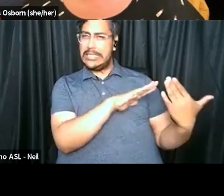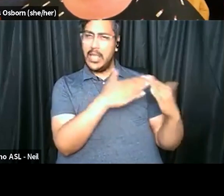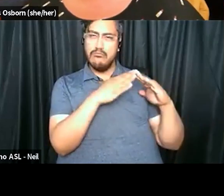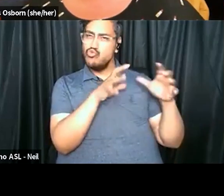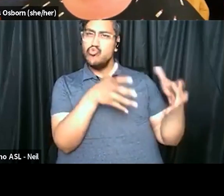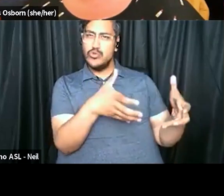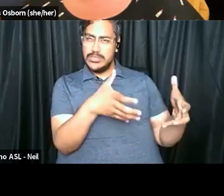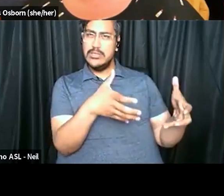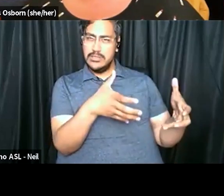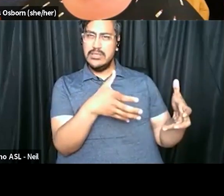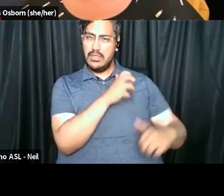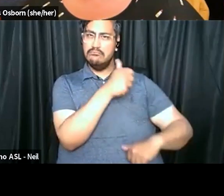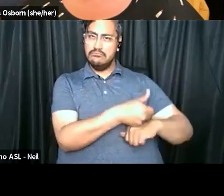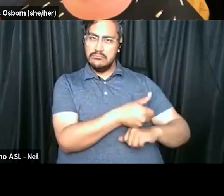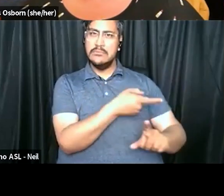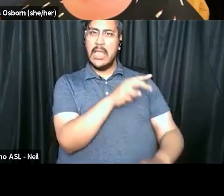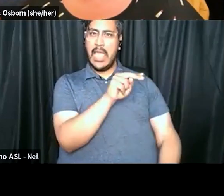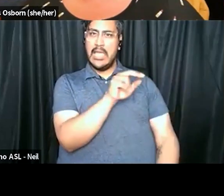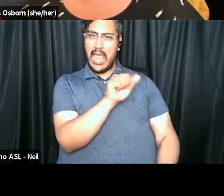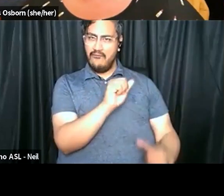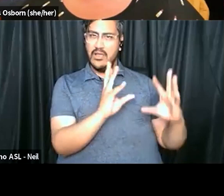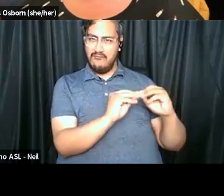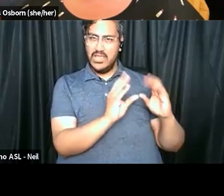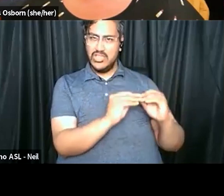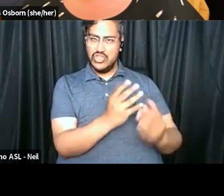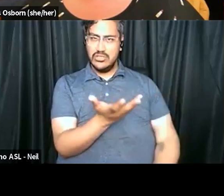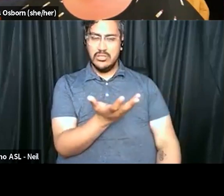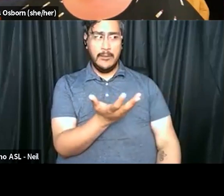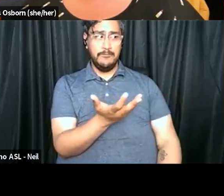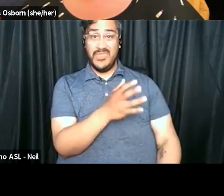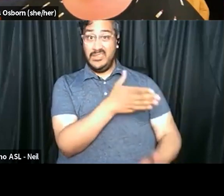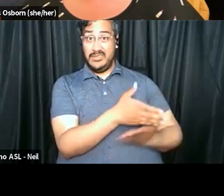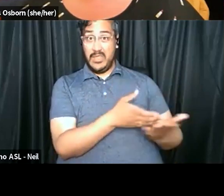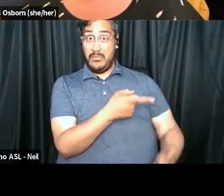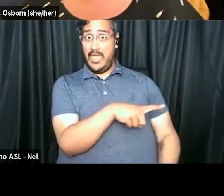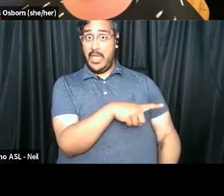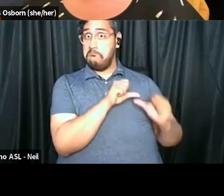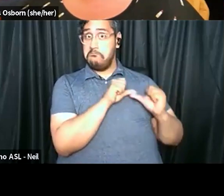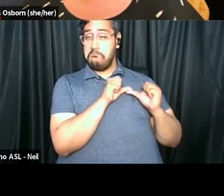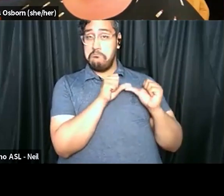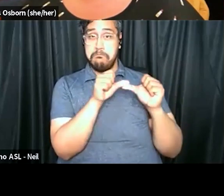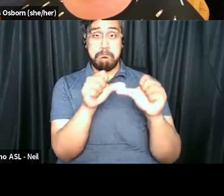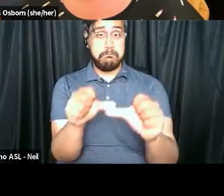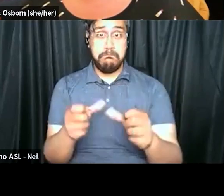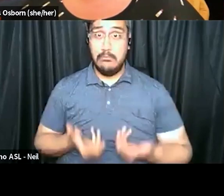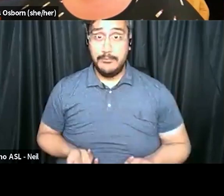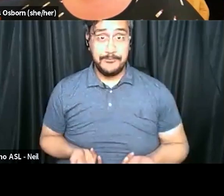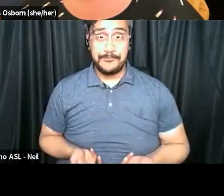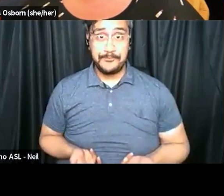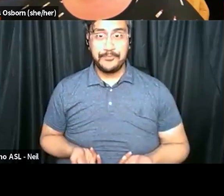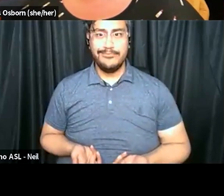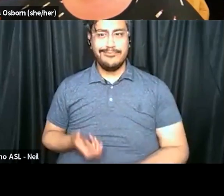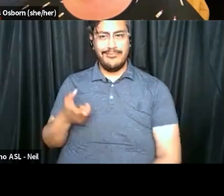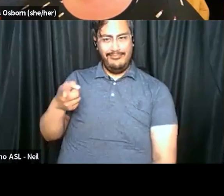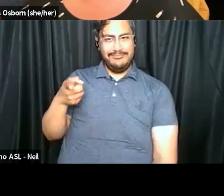at NAAFA conventions or NAAFA get-togethers. And we took some of that with us. And as Frannie talked about